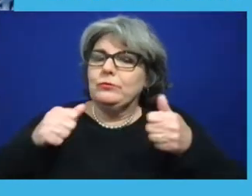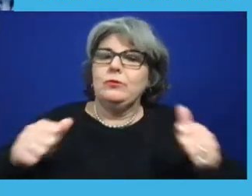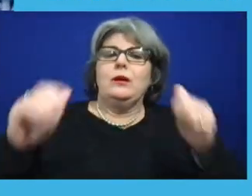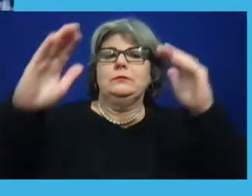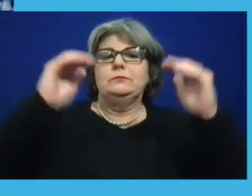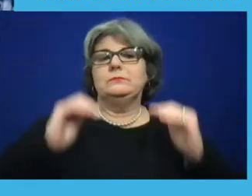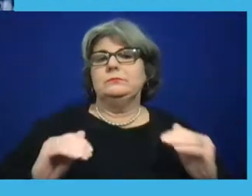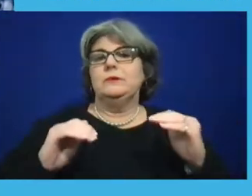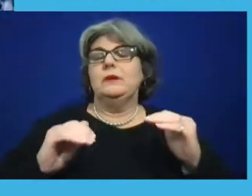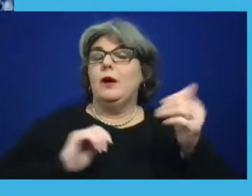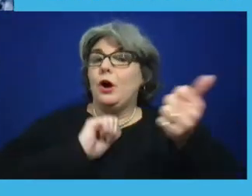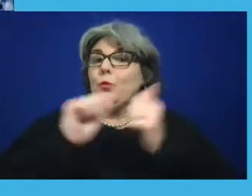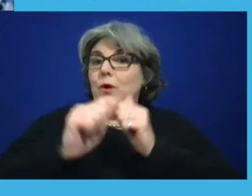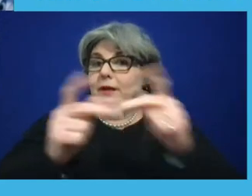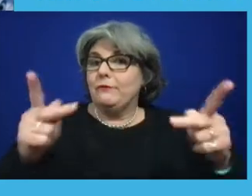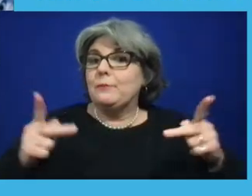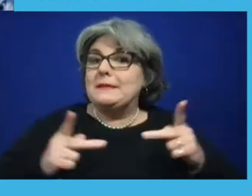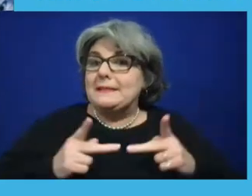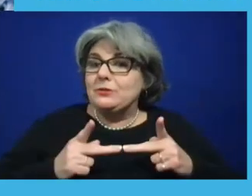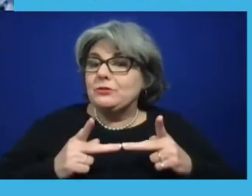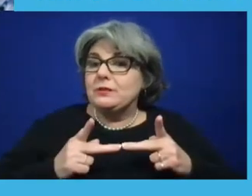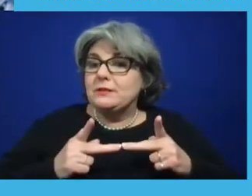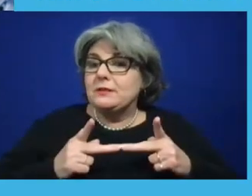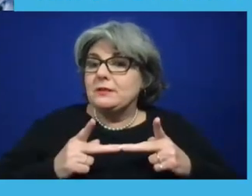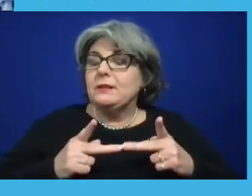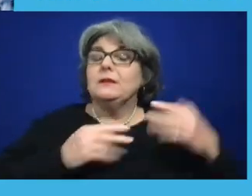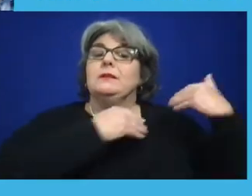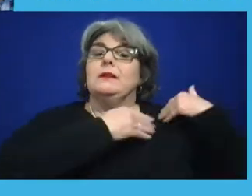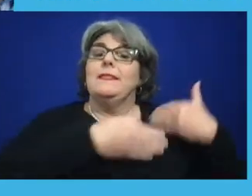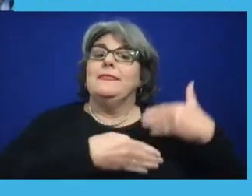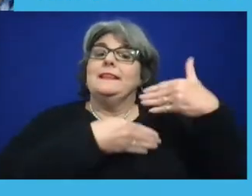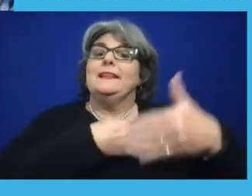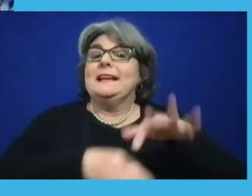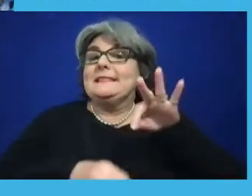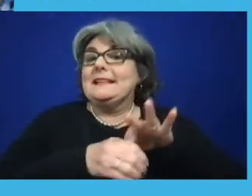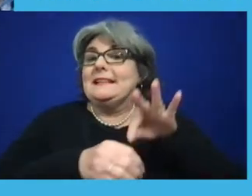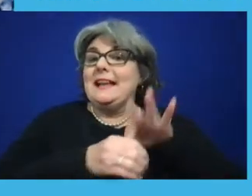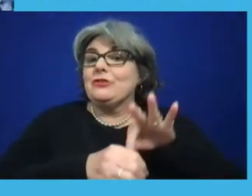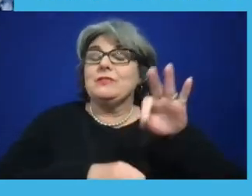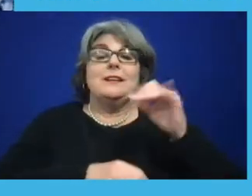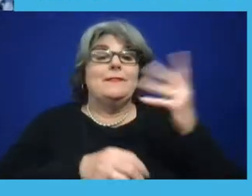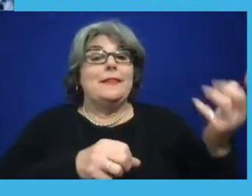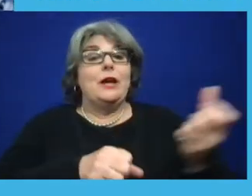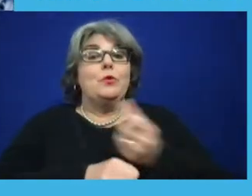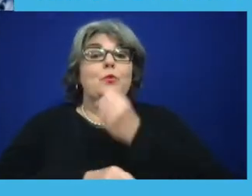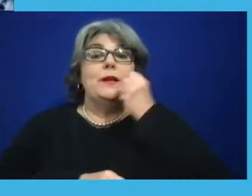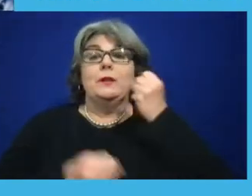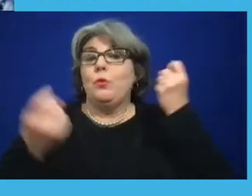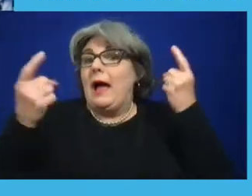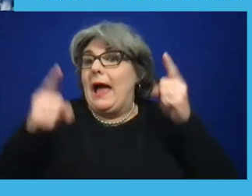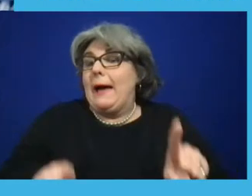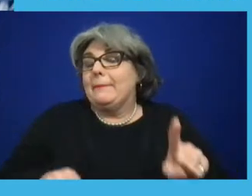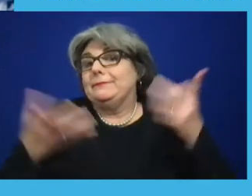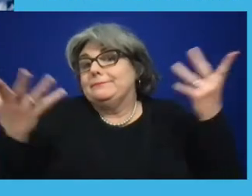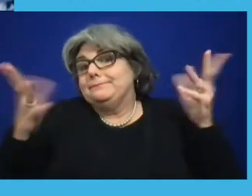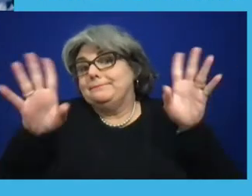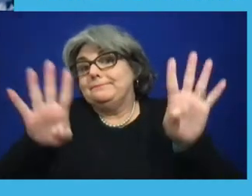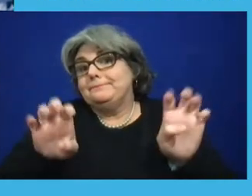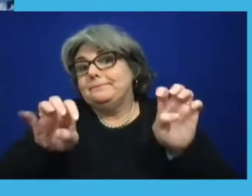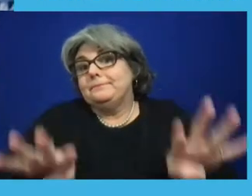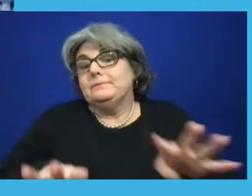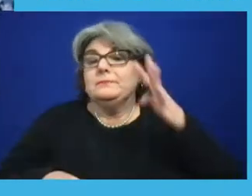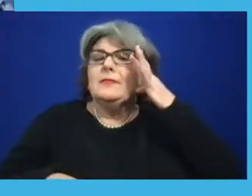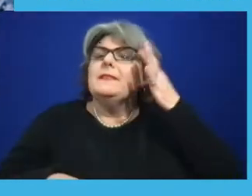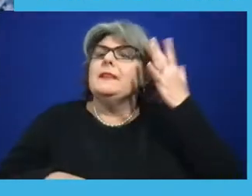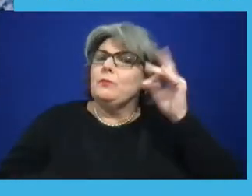Across the country, some of the folks who tried to undermine our democracy are running for offices that will oversee the next election. And if